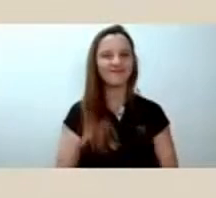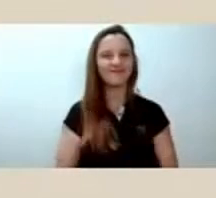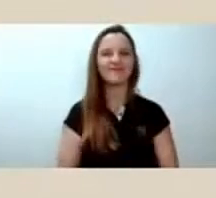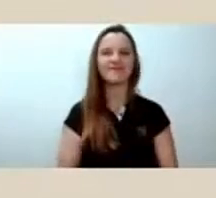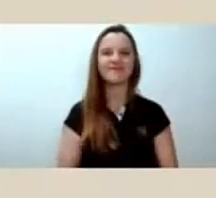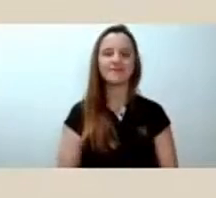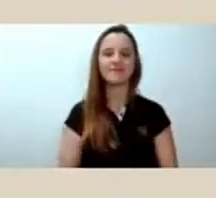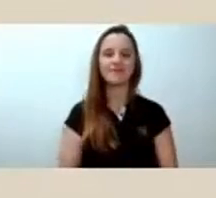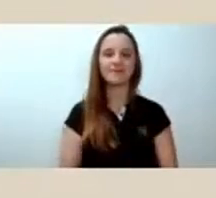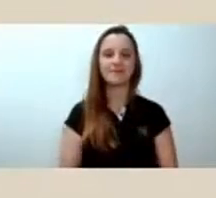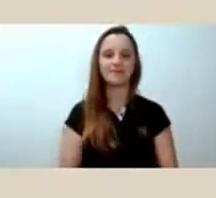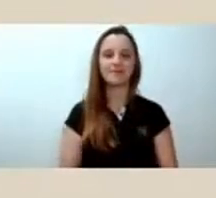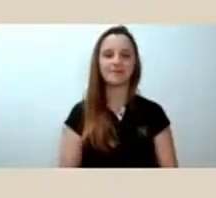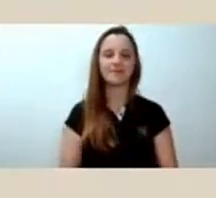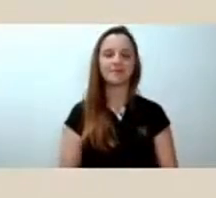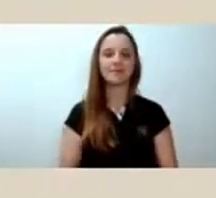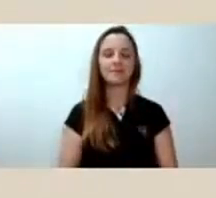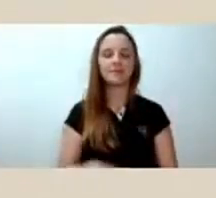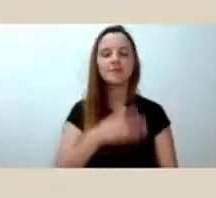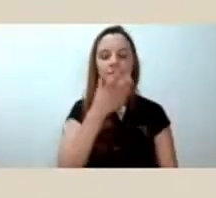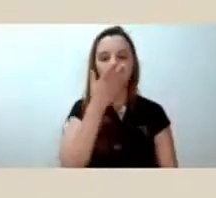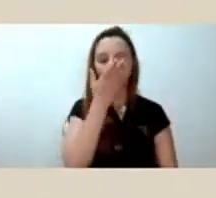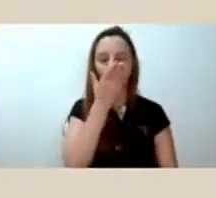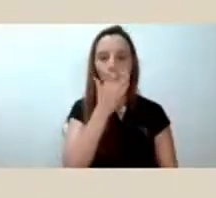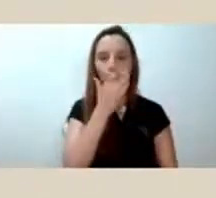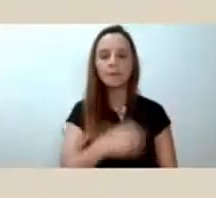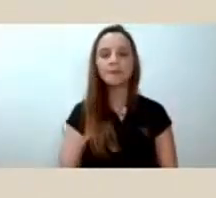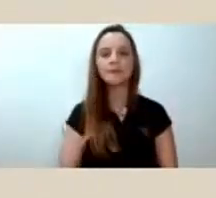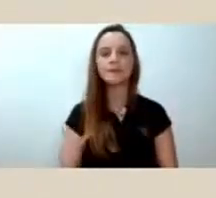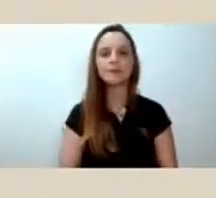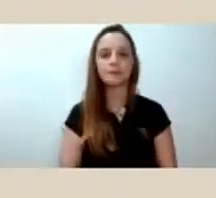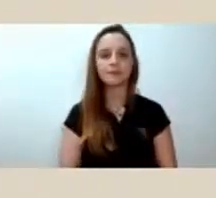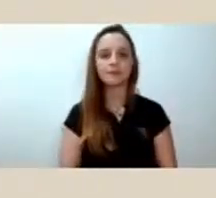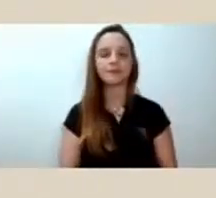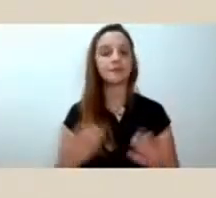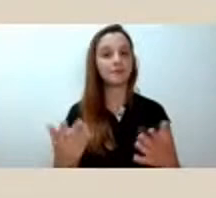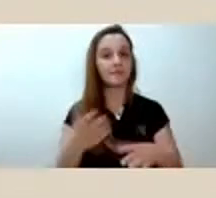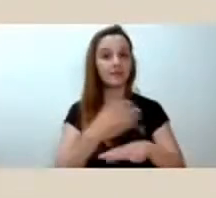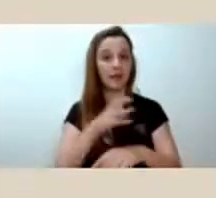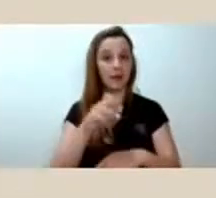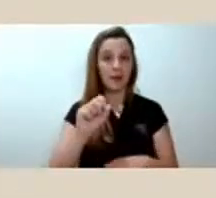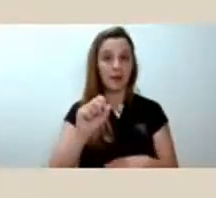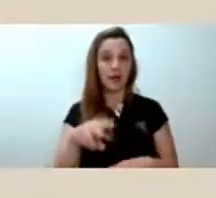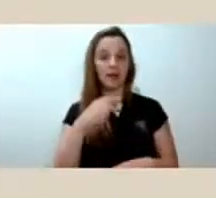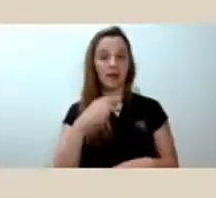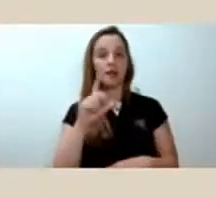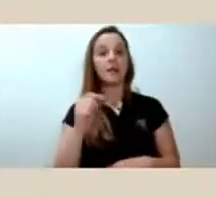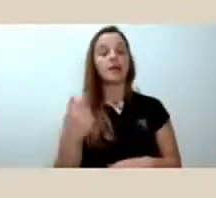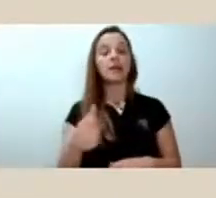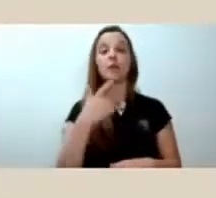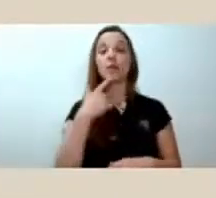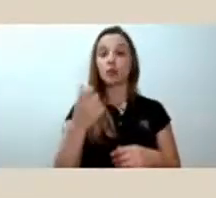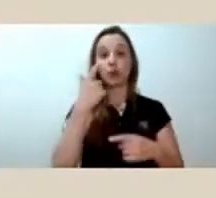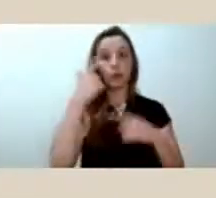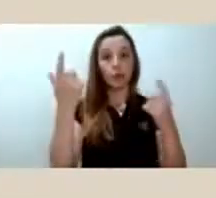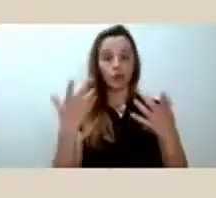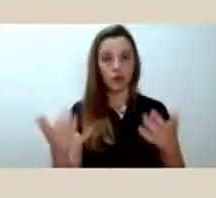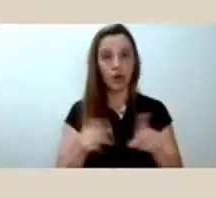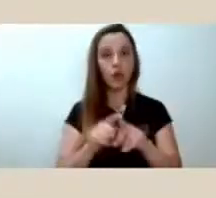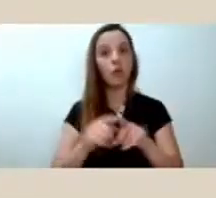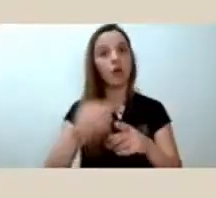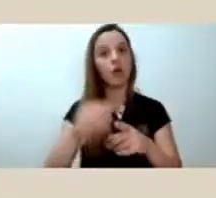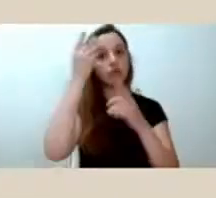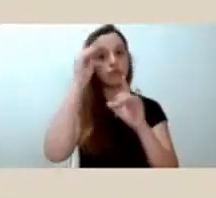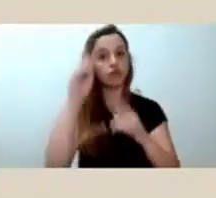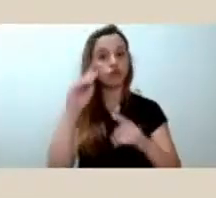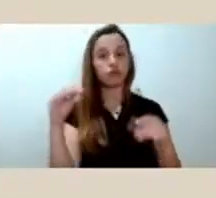So touching on what Megan was saying, right? We have a question from the audience. As a training teacher, I would like to know